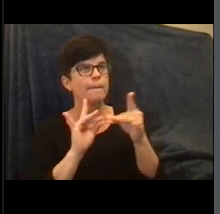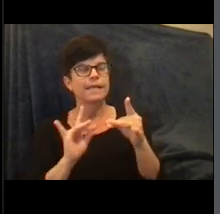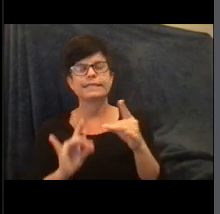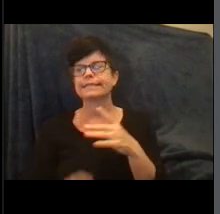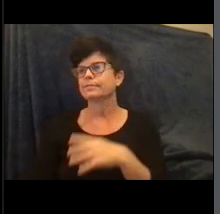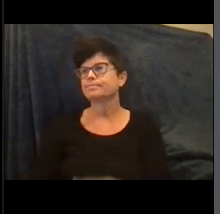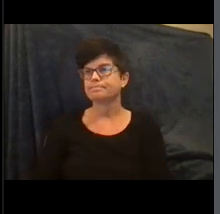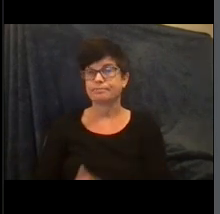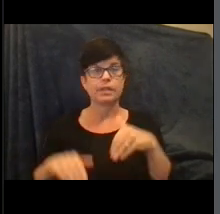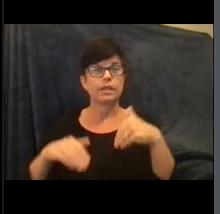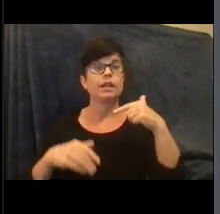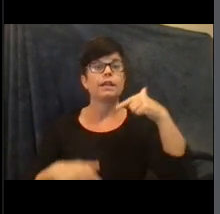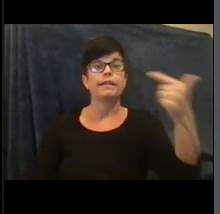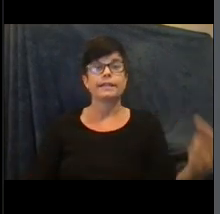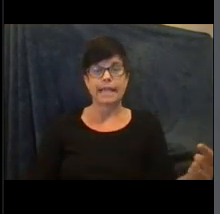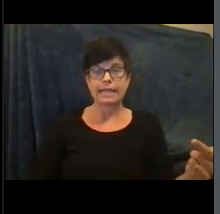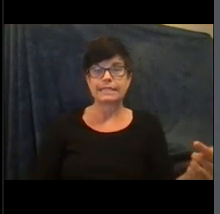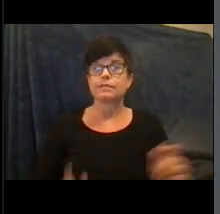Next speaker.